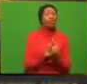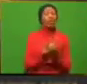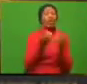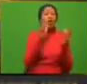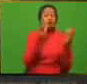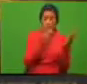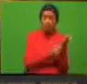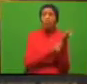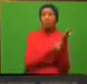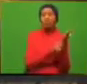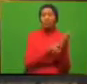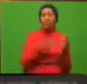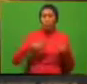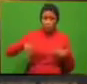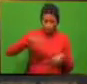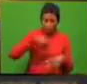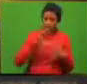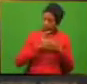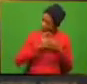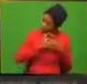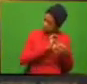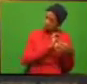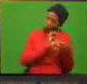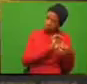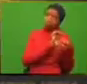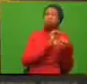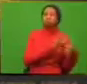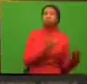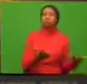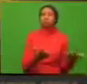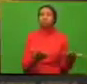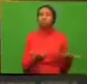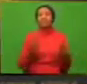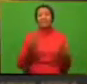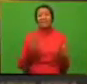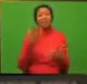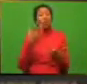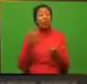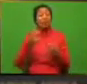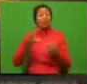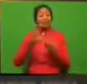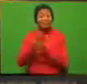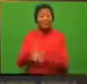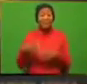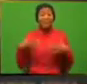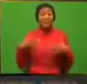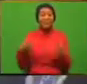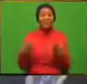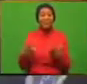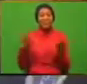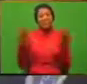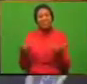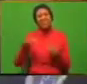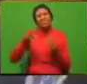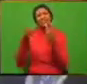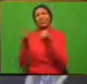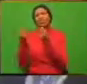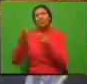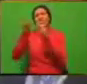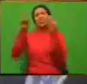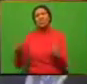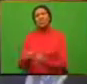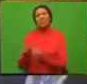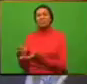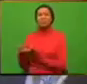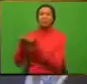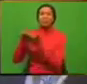is close to our heart. Colonization brought with it a foreign legal system, Roman